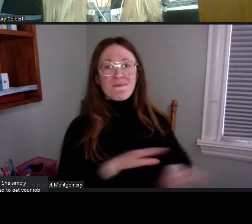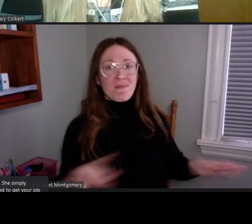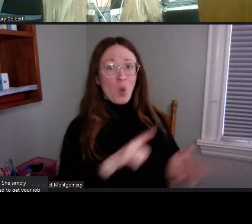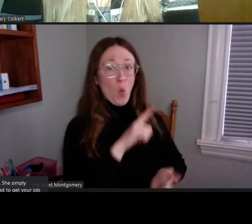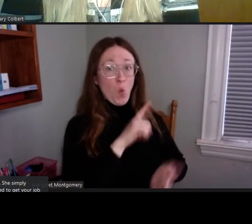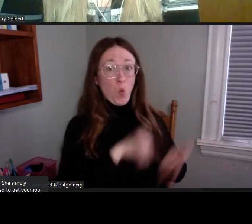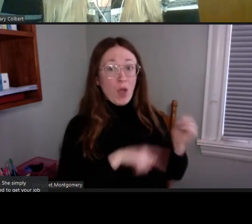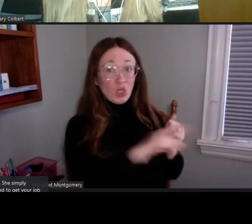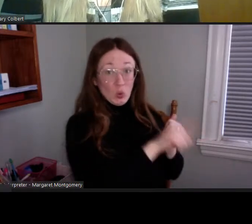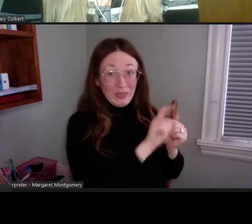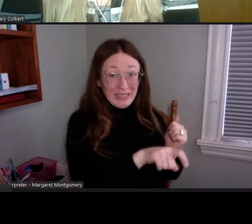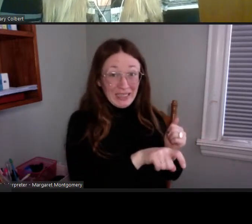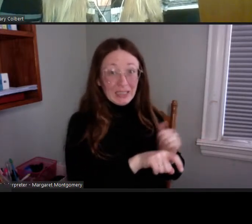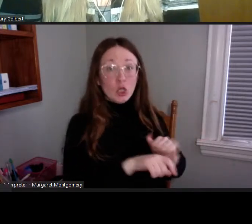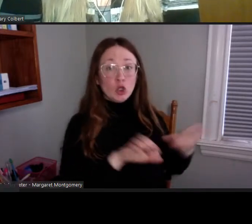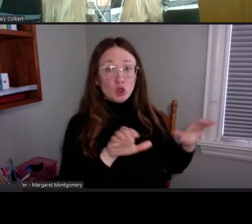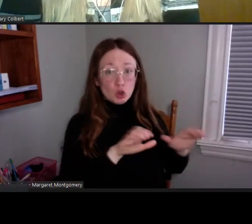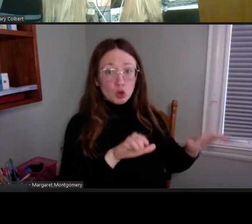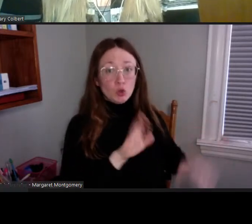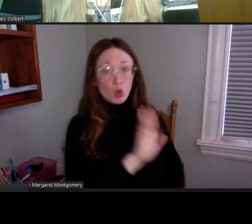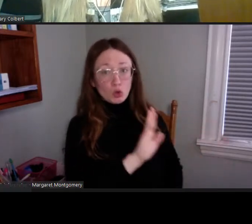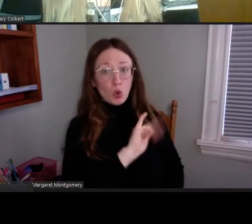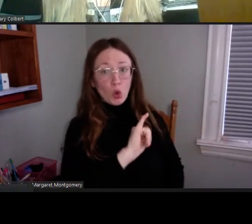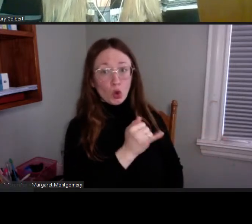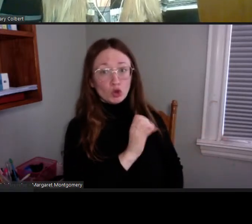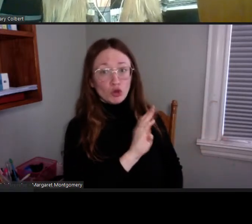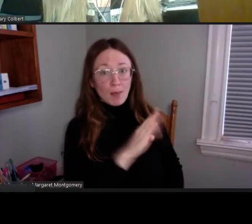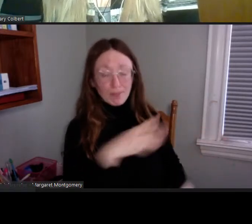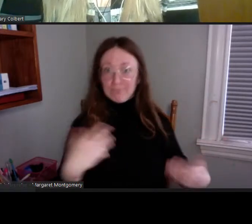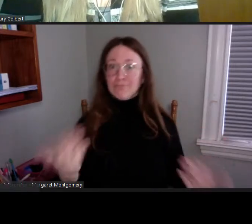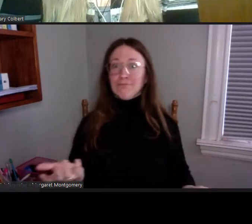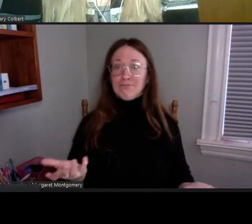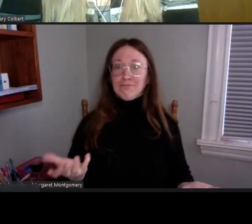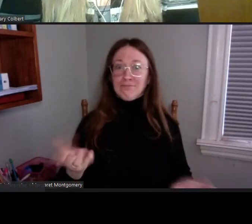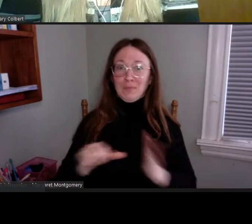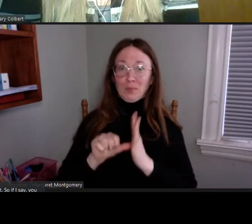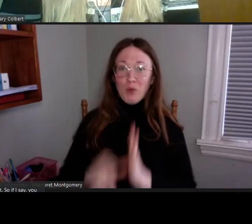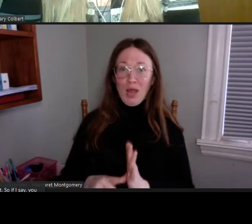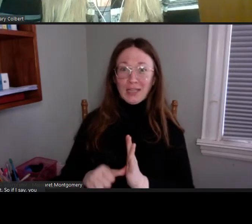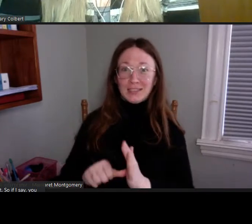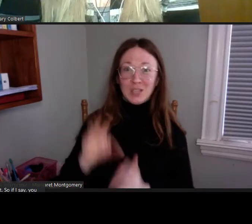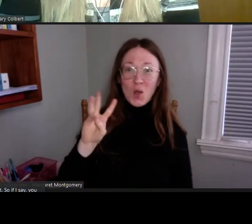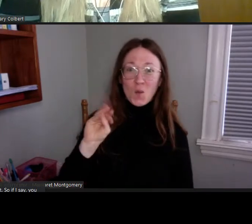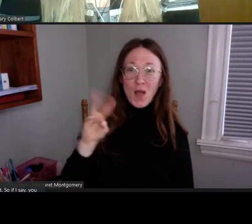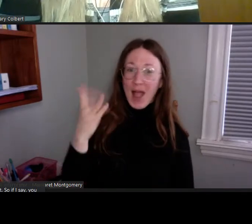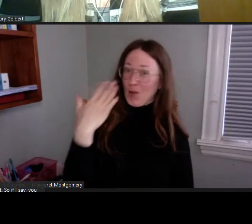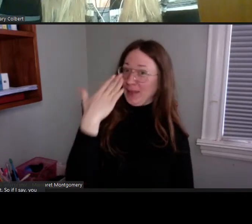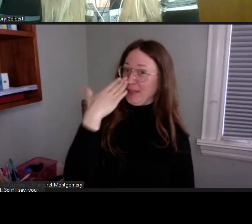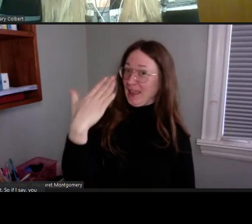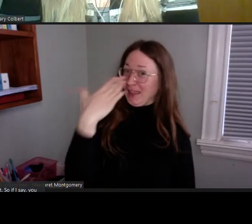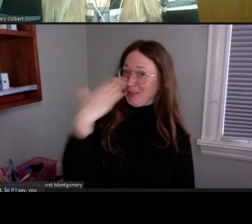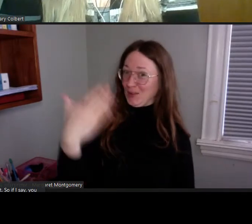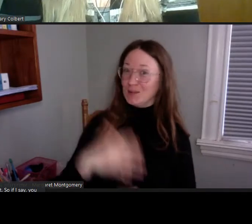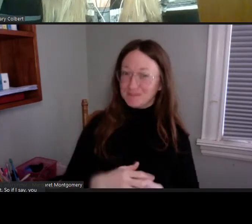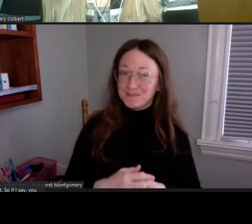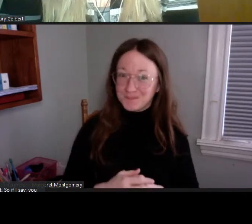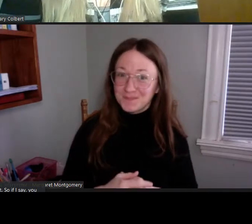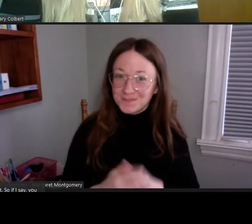for me. So I'm very impressed by that. So I say, you know, to help with